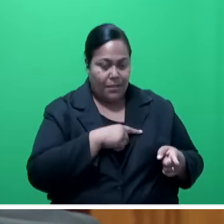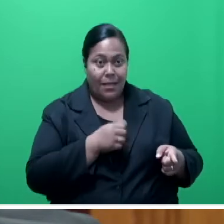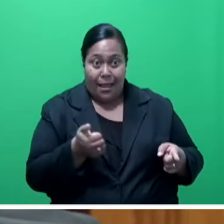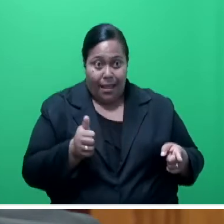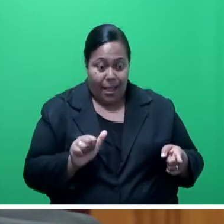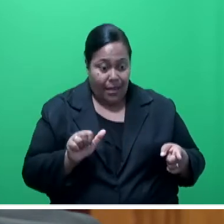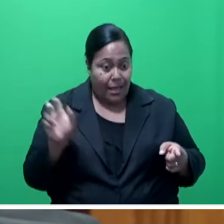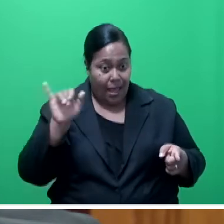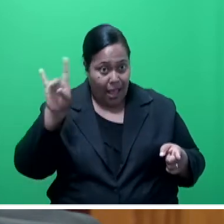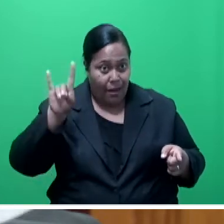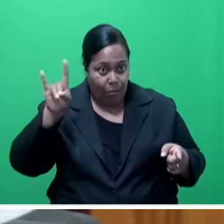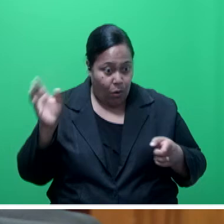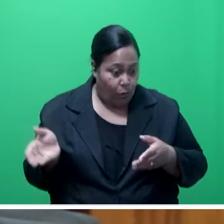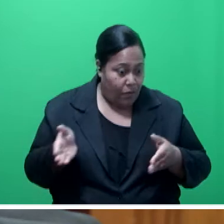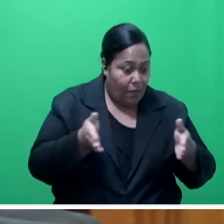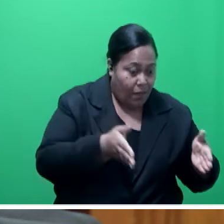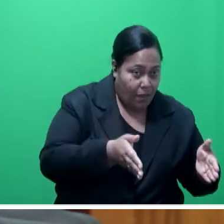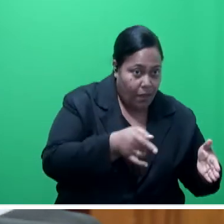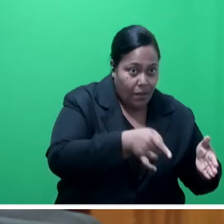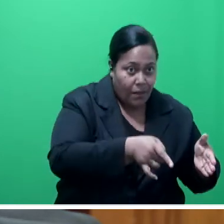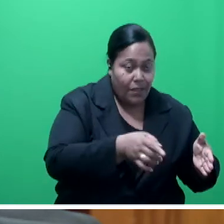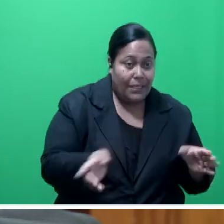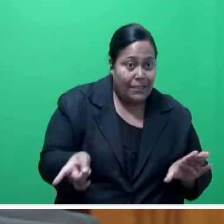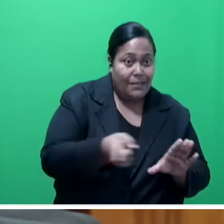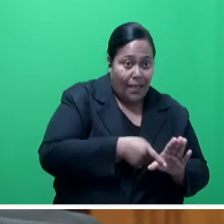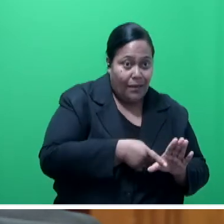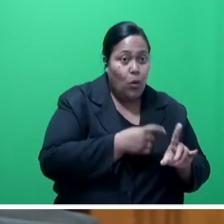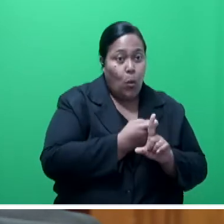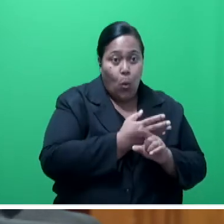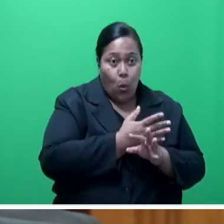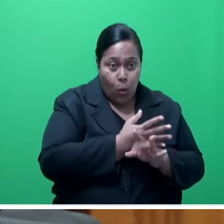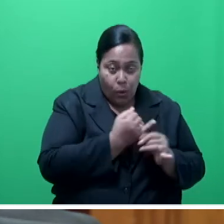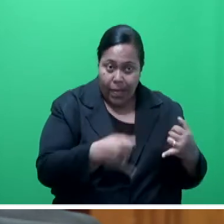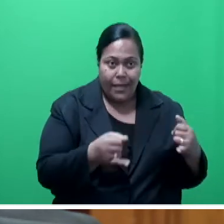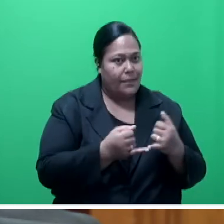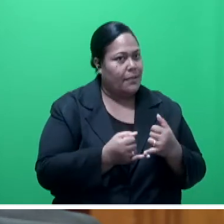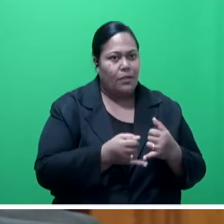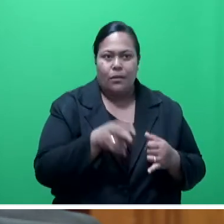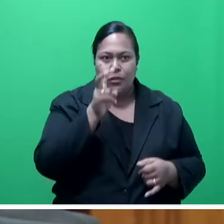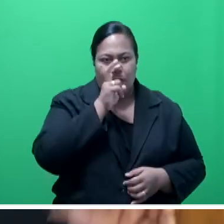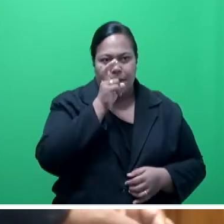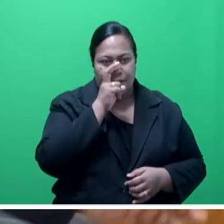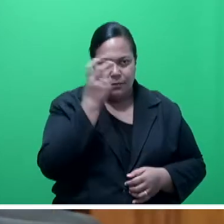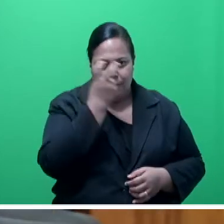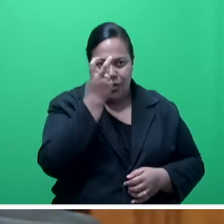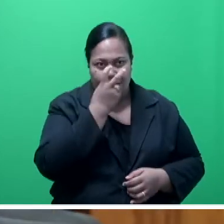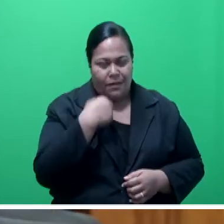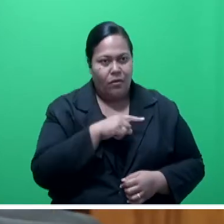into Koro Island, Mr. Speaker, because we want Koro Island to remain TB free. And then if that's the case, we can then also